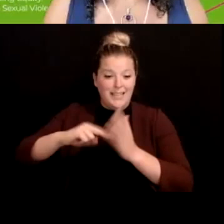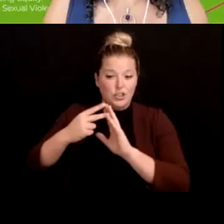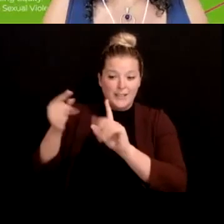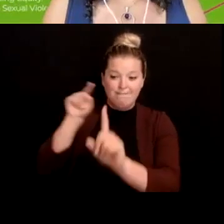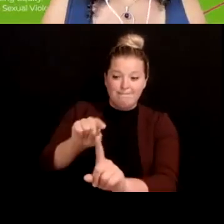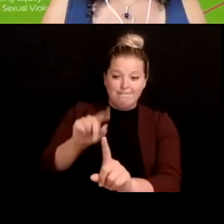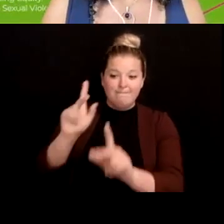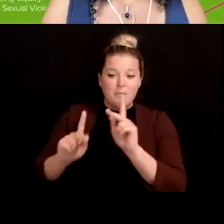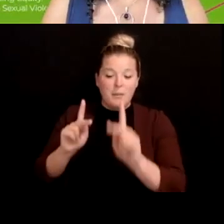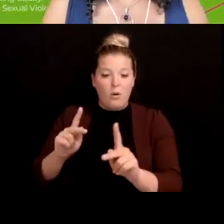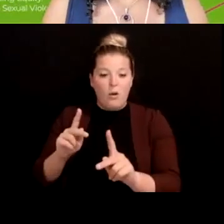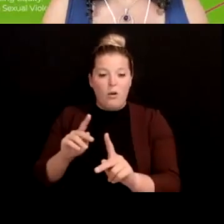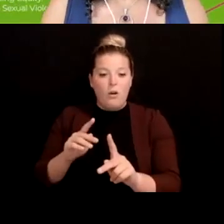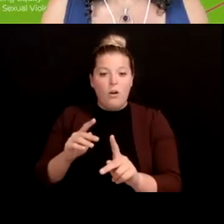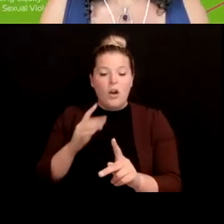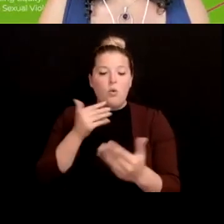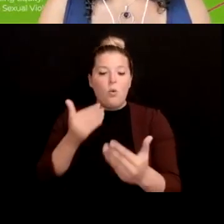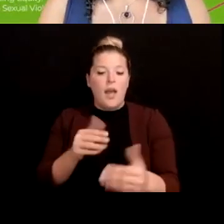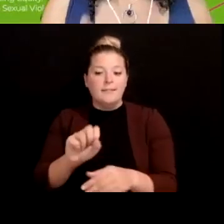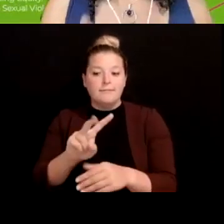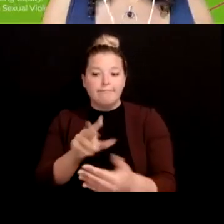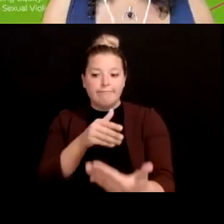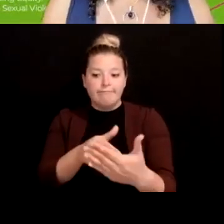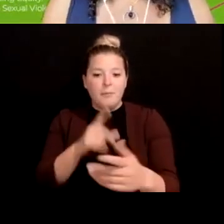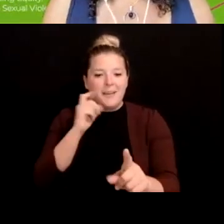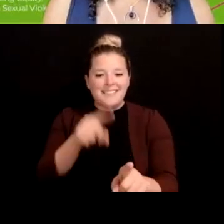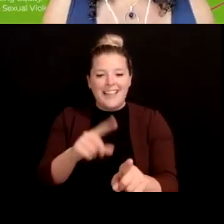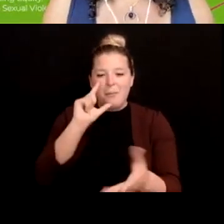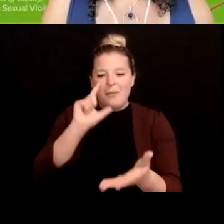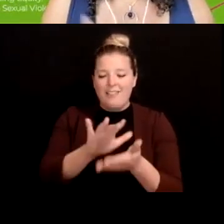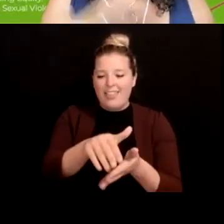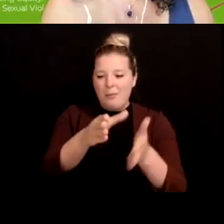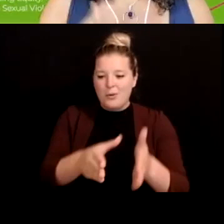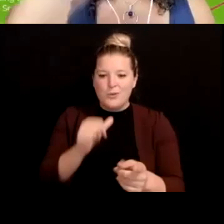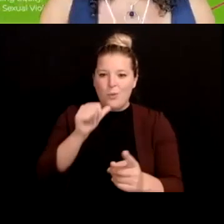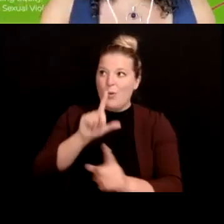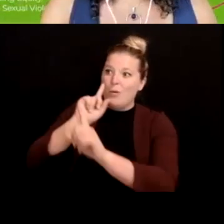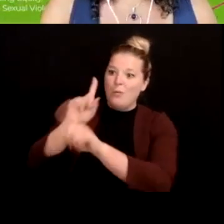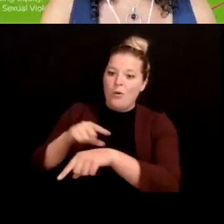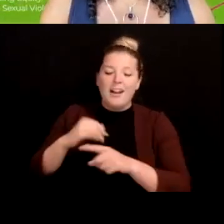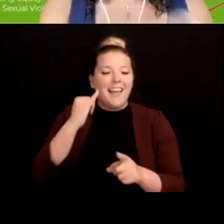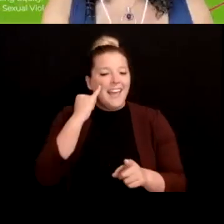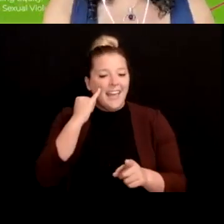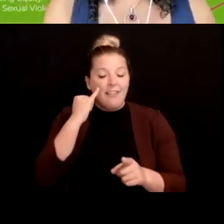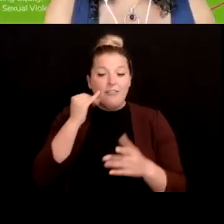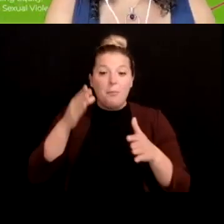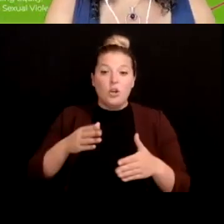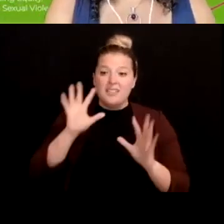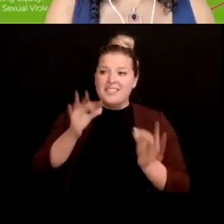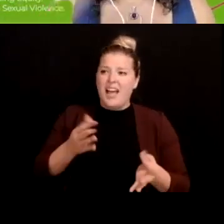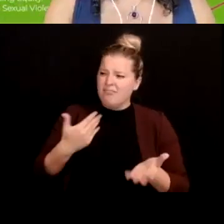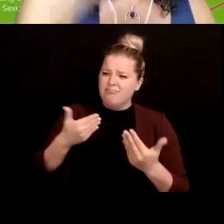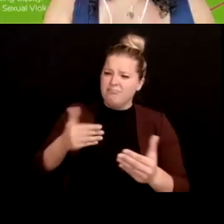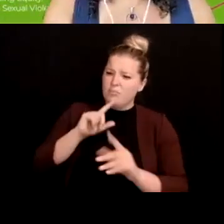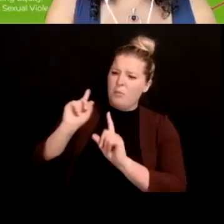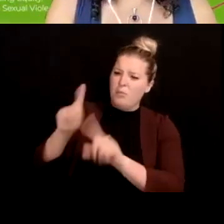be believed if they come forward. Even if people do report it, they rarely continue because they are discouraged from doing so.